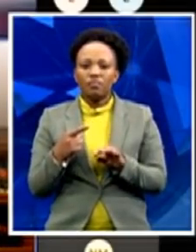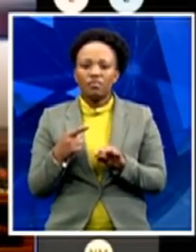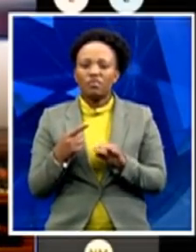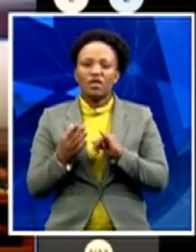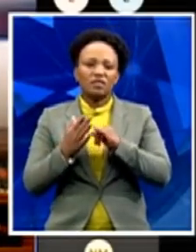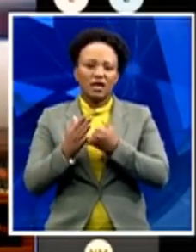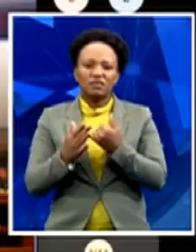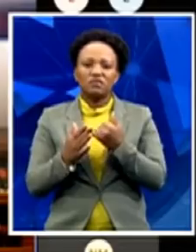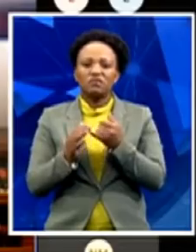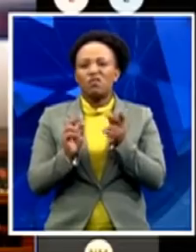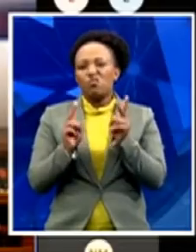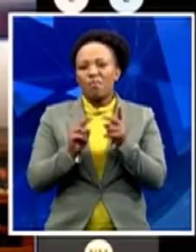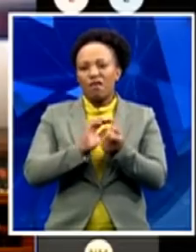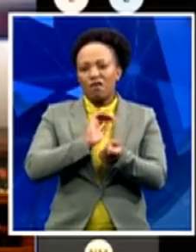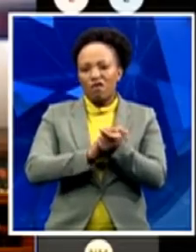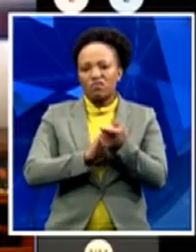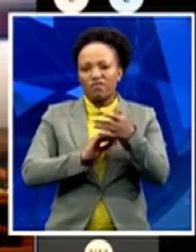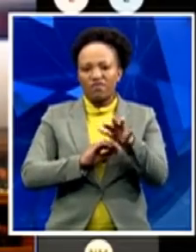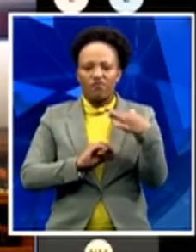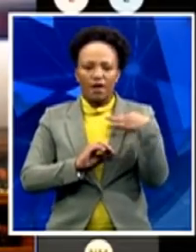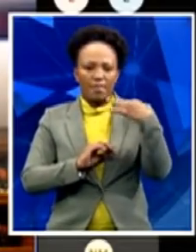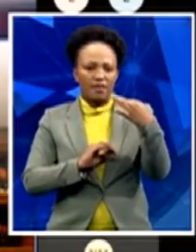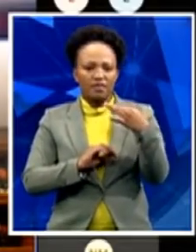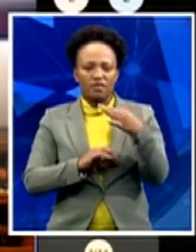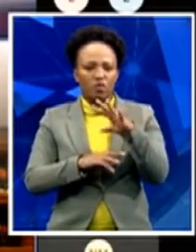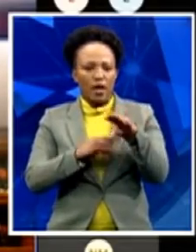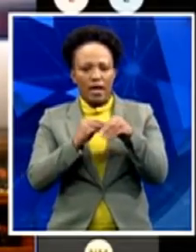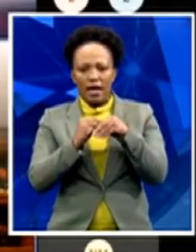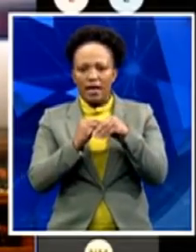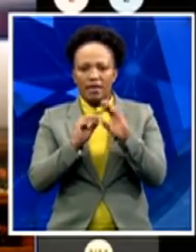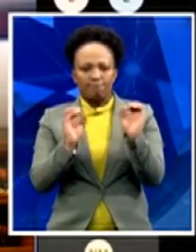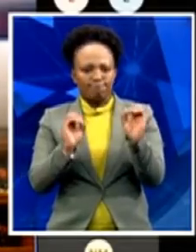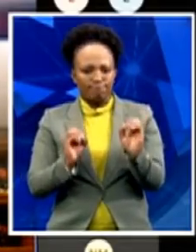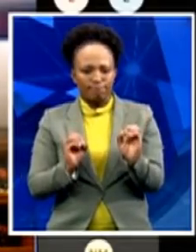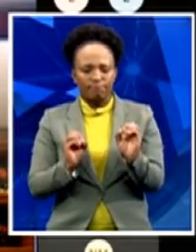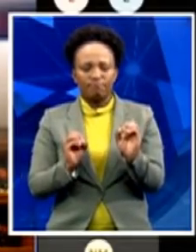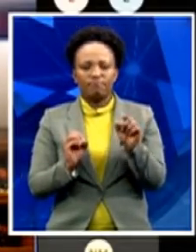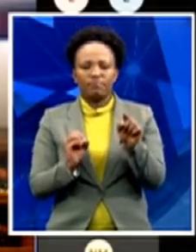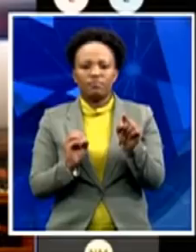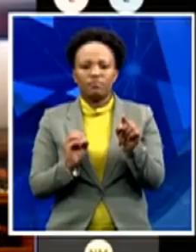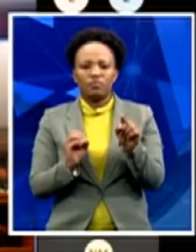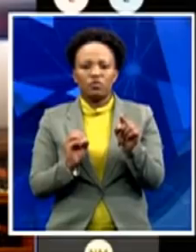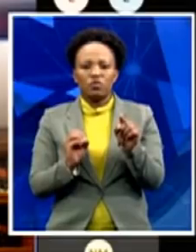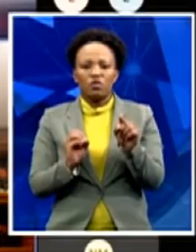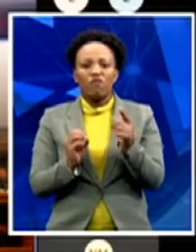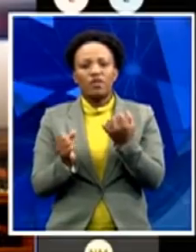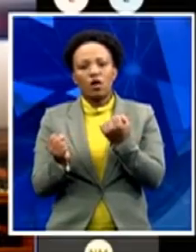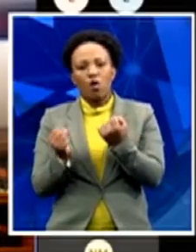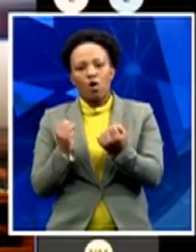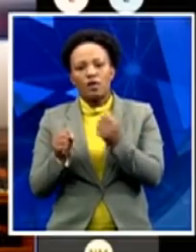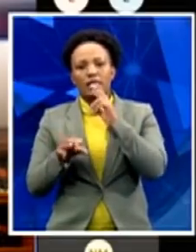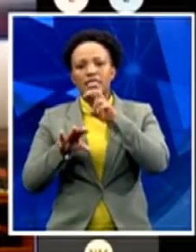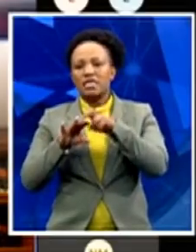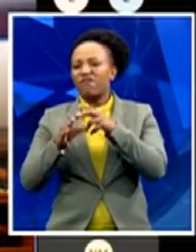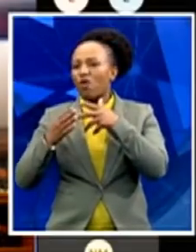applicants. It adds no new material to the material that the court is required to deal with in any event in the main